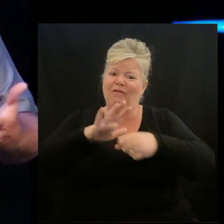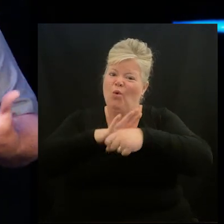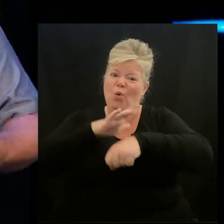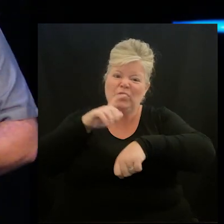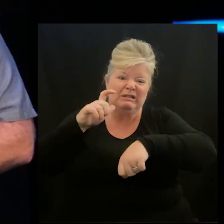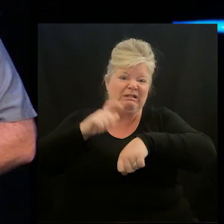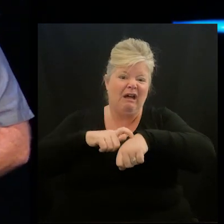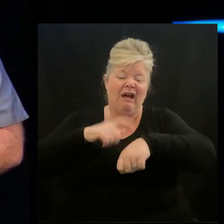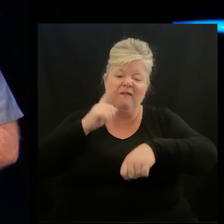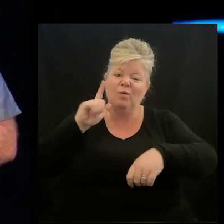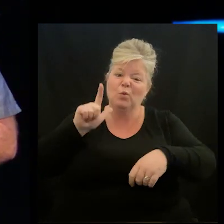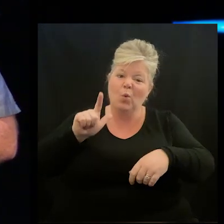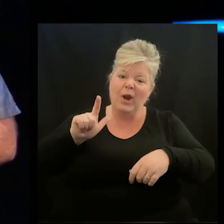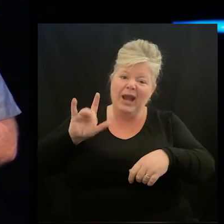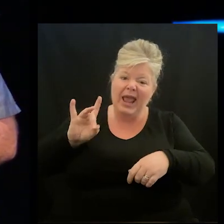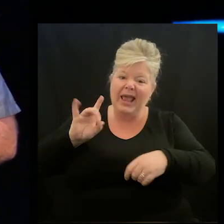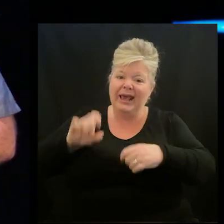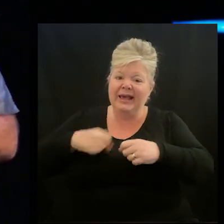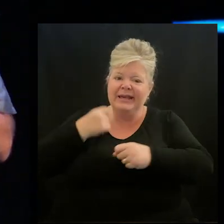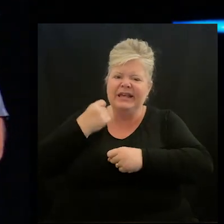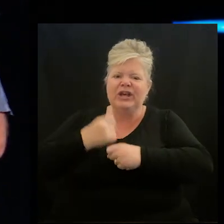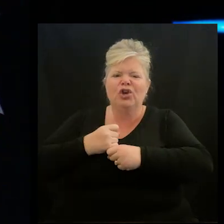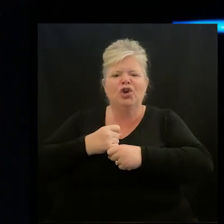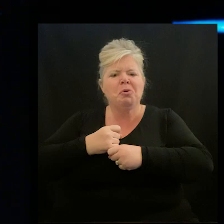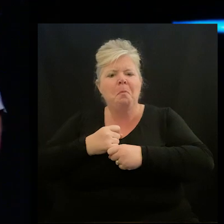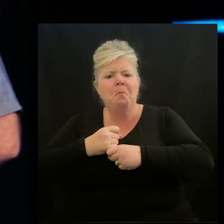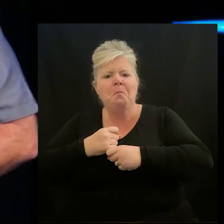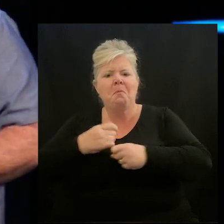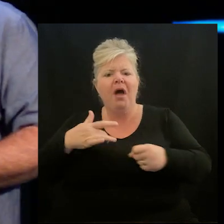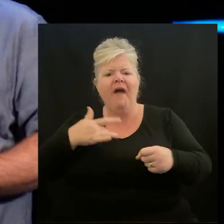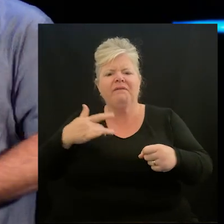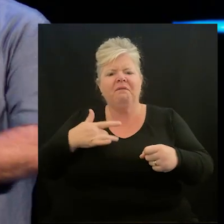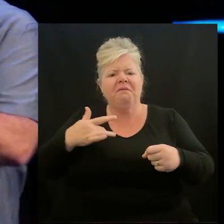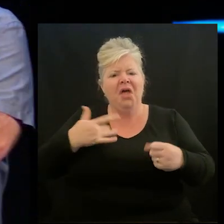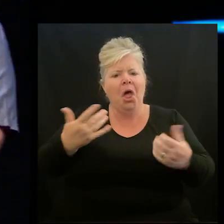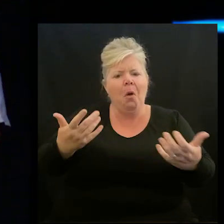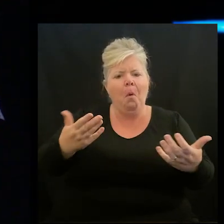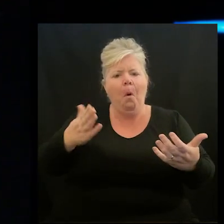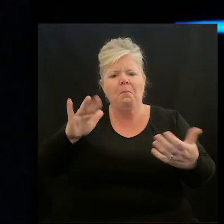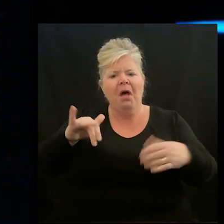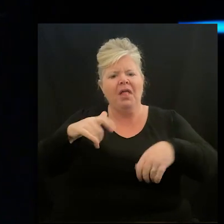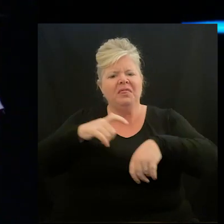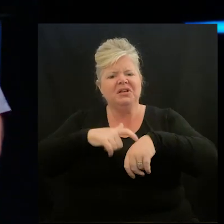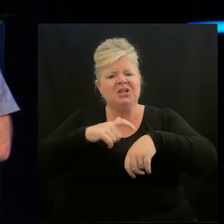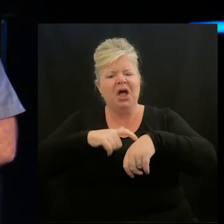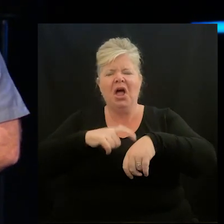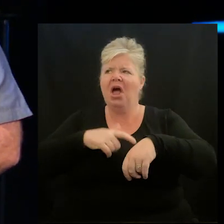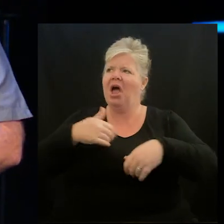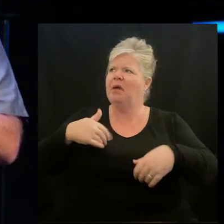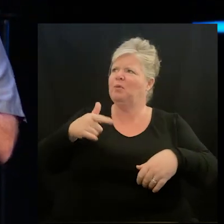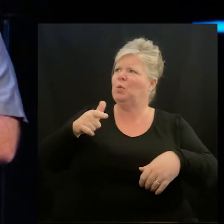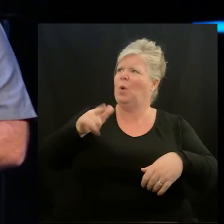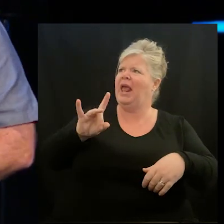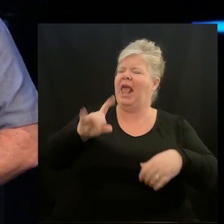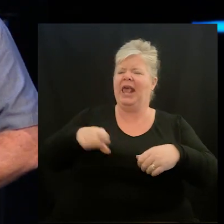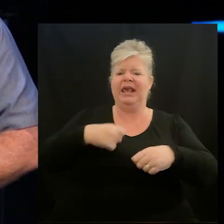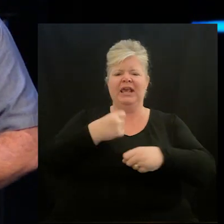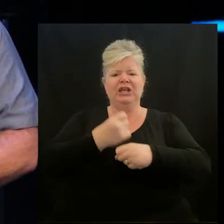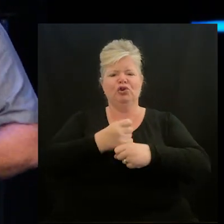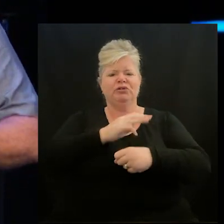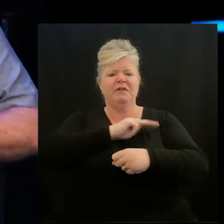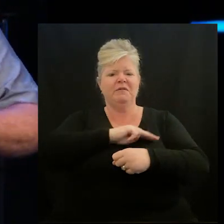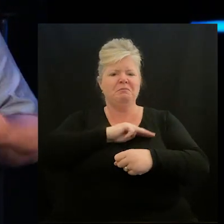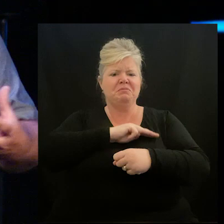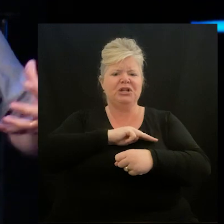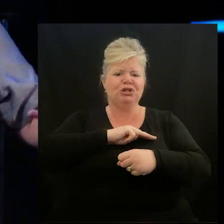God, pastoral work for 28 years. I really believed that by the time I got to this point in my life, in this season of my